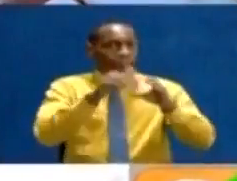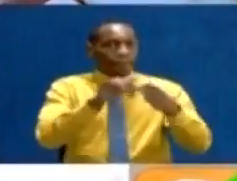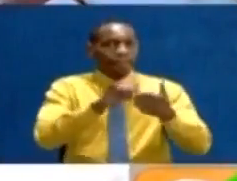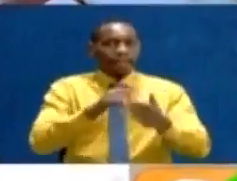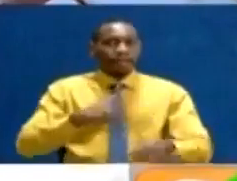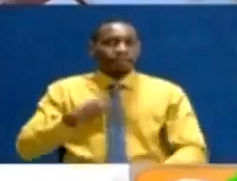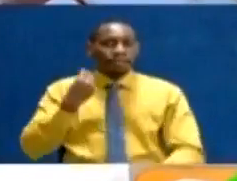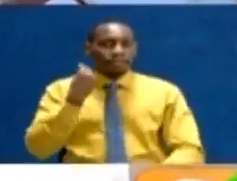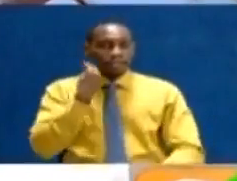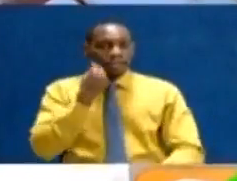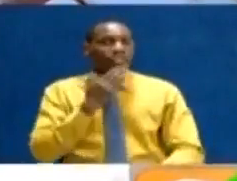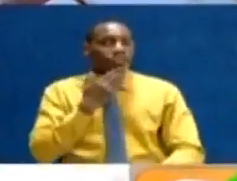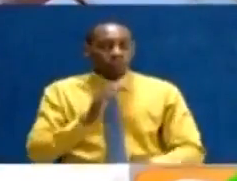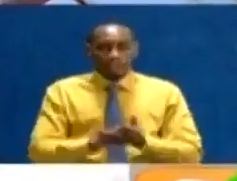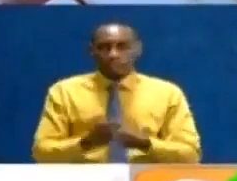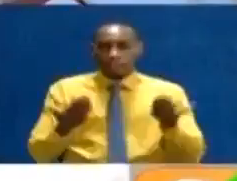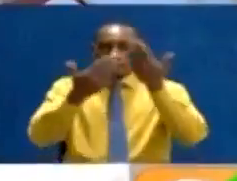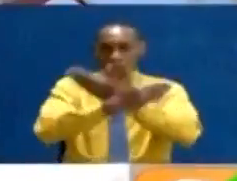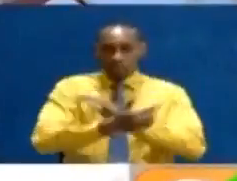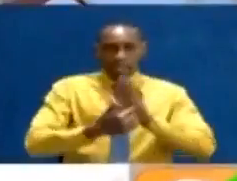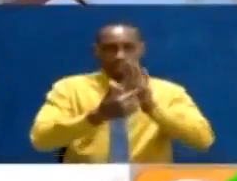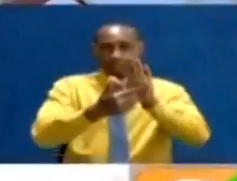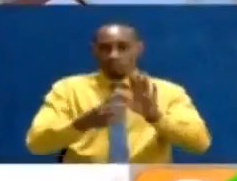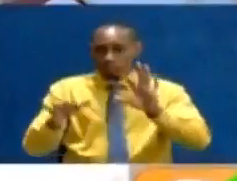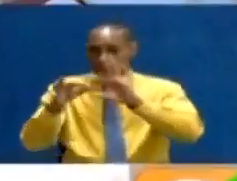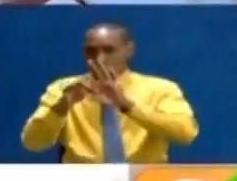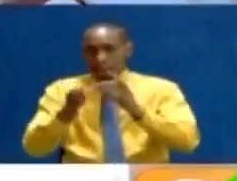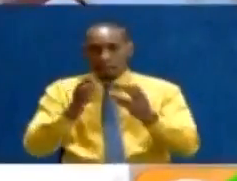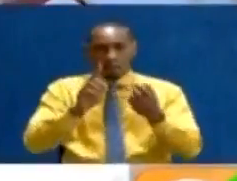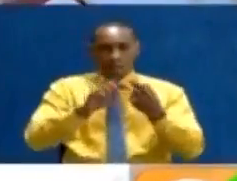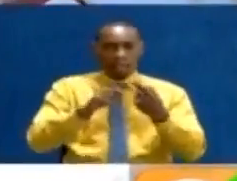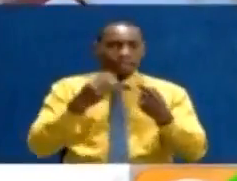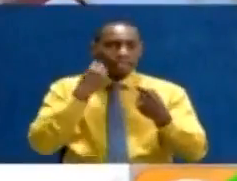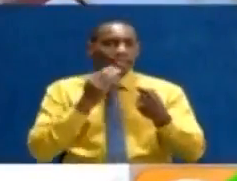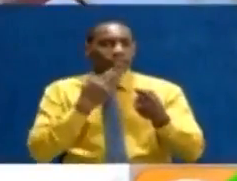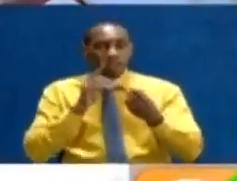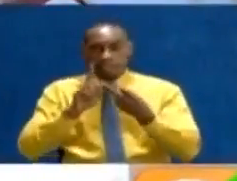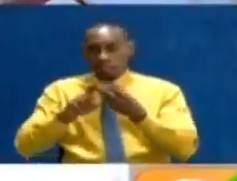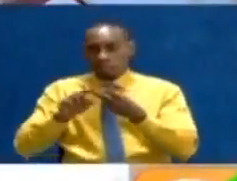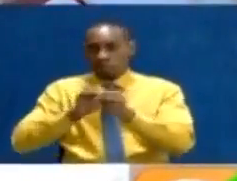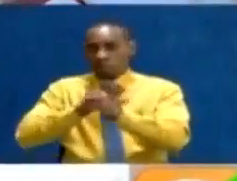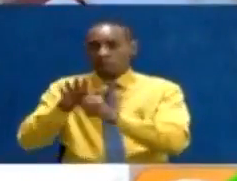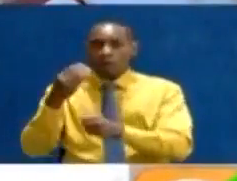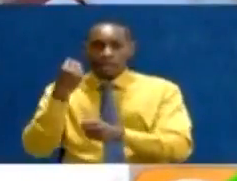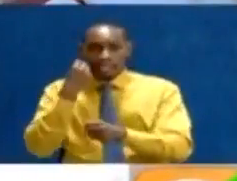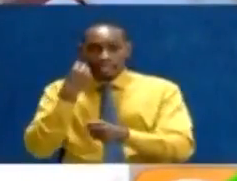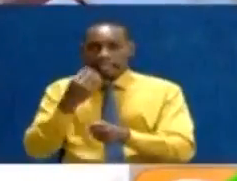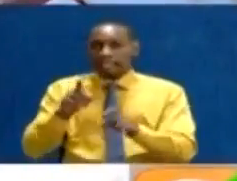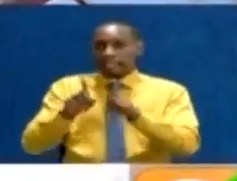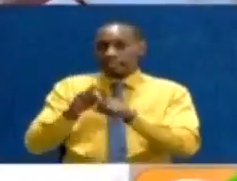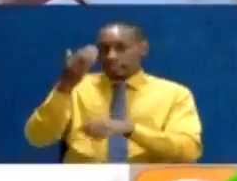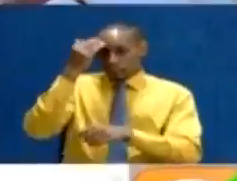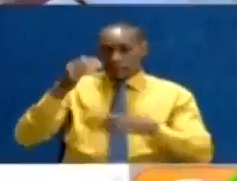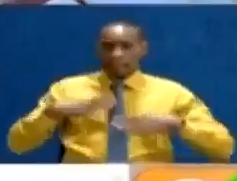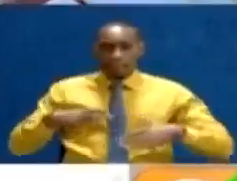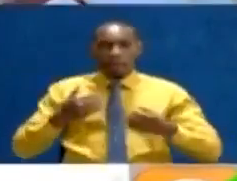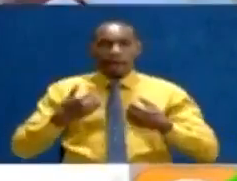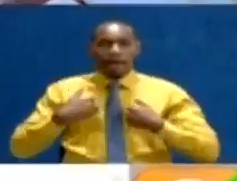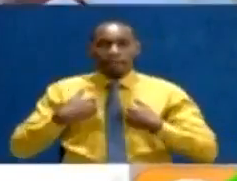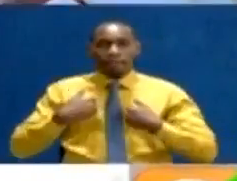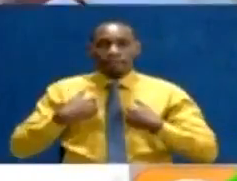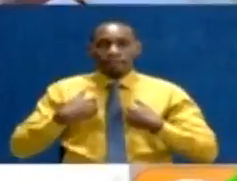with diabetes. Well, tonight we explore the correlation between diabetes and COVID-19, why people living with